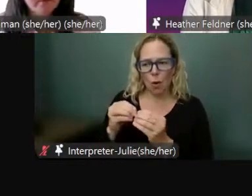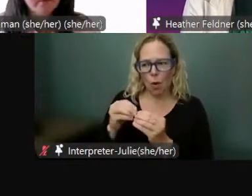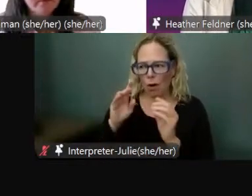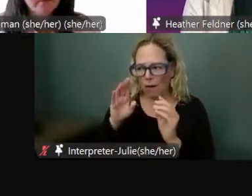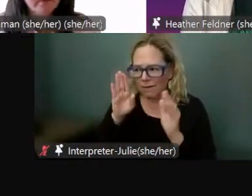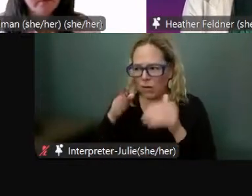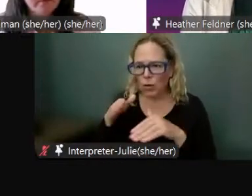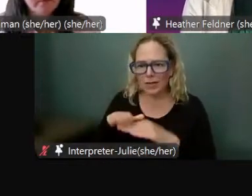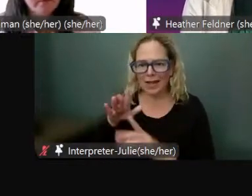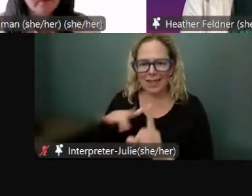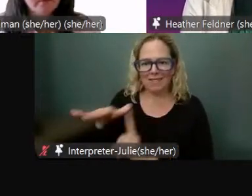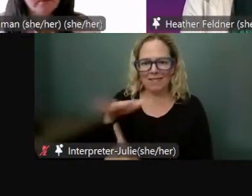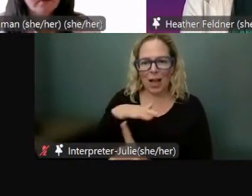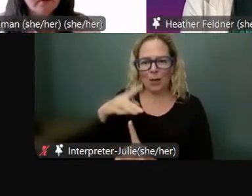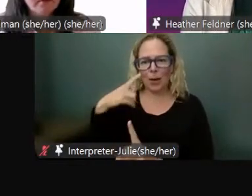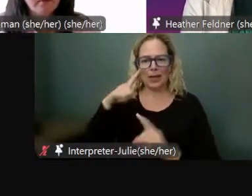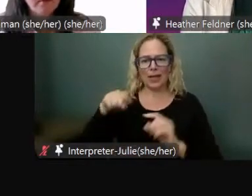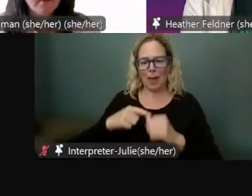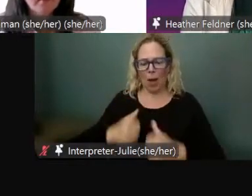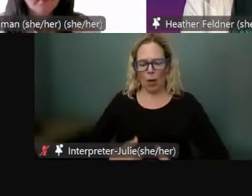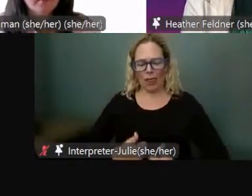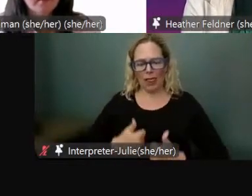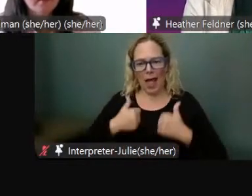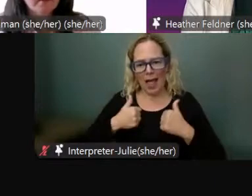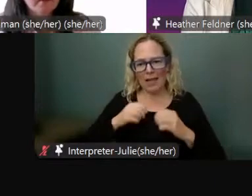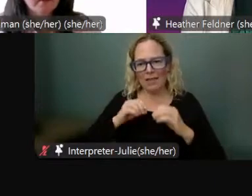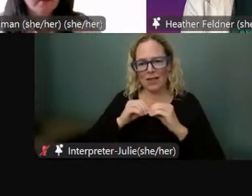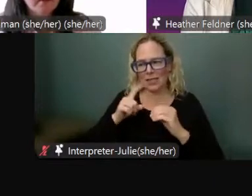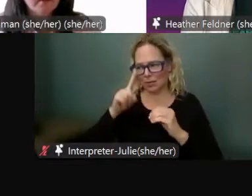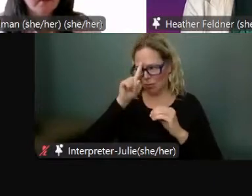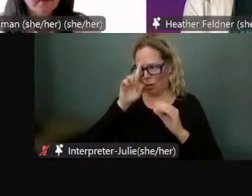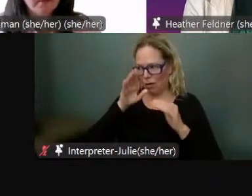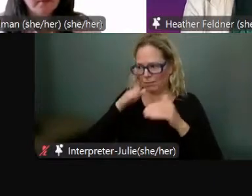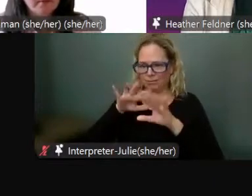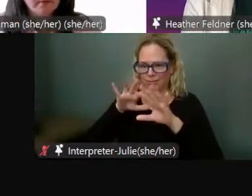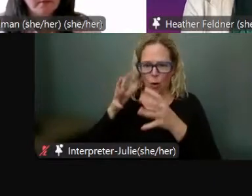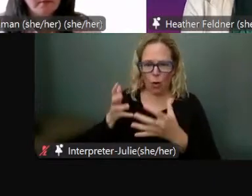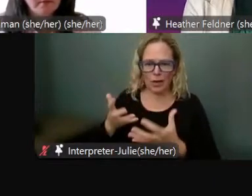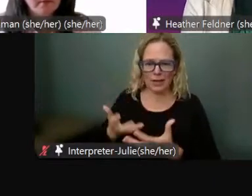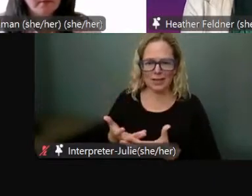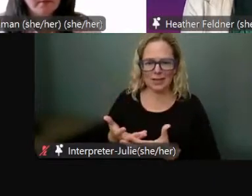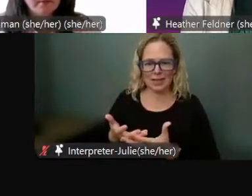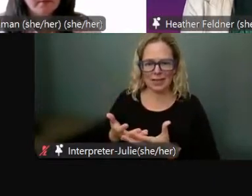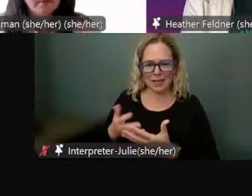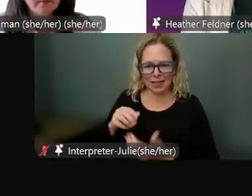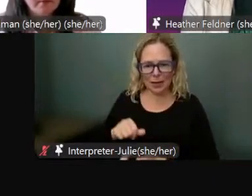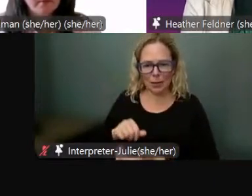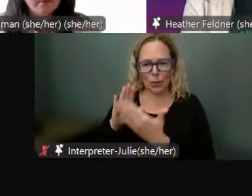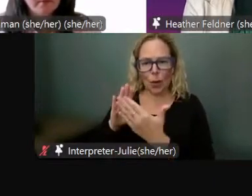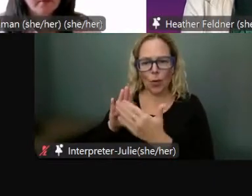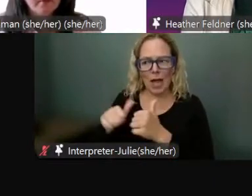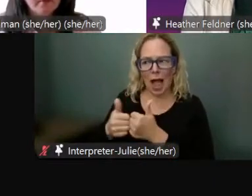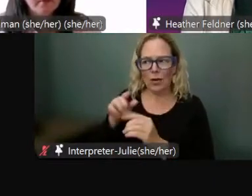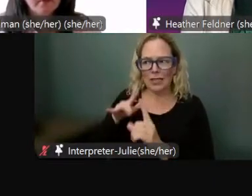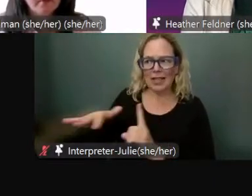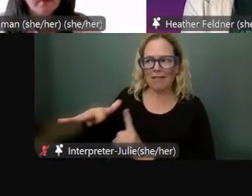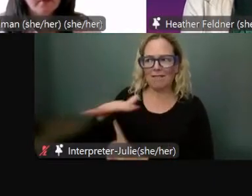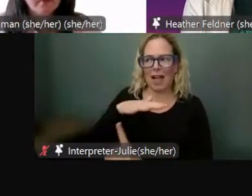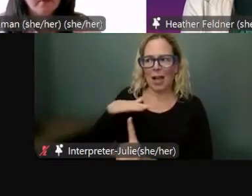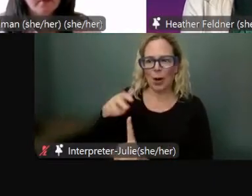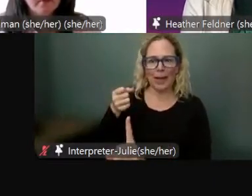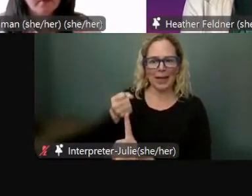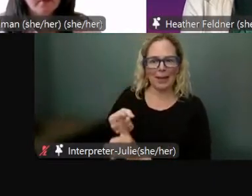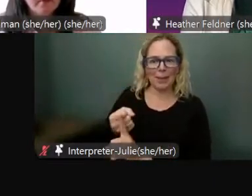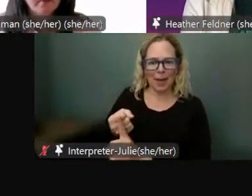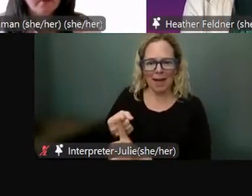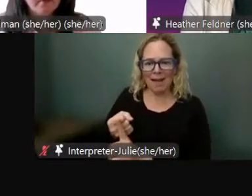about life and do more holistic approach where we think about how does environment impact you. And so sometimes it's seen as,